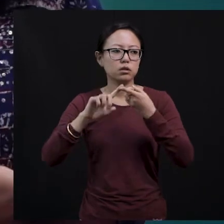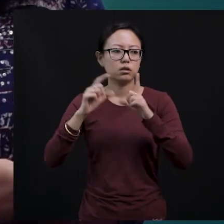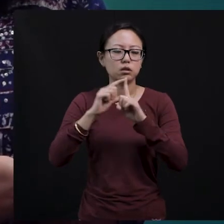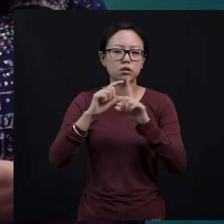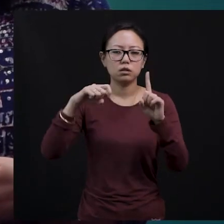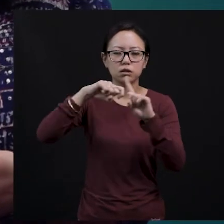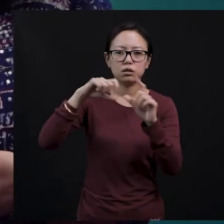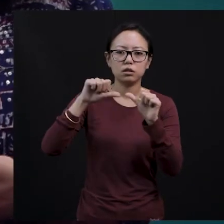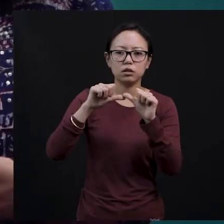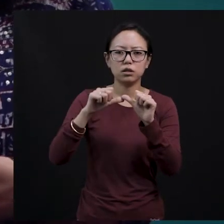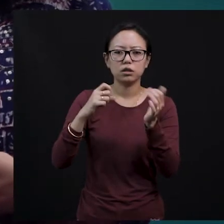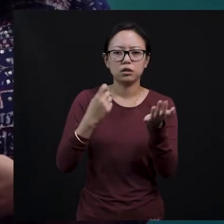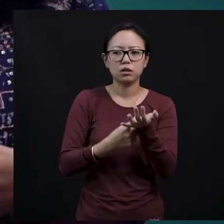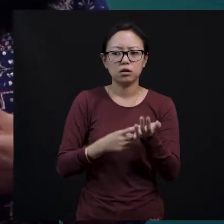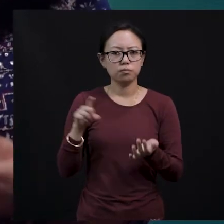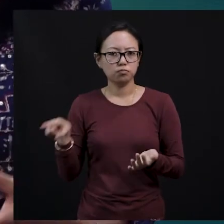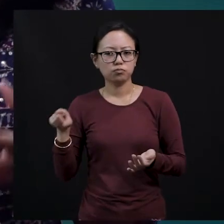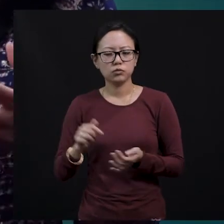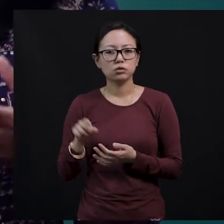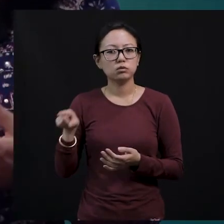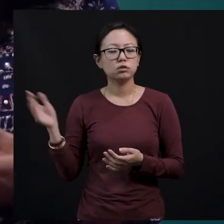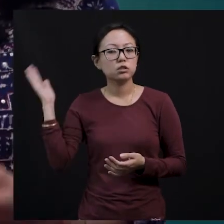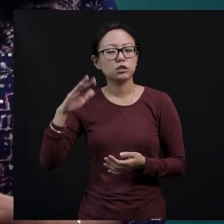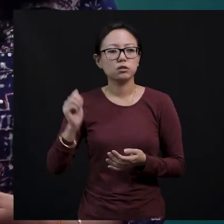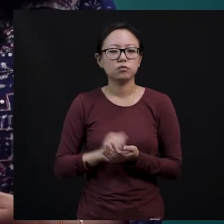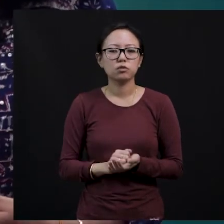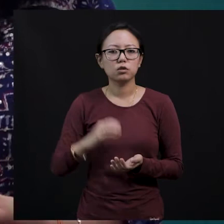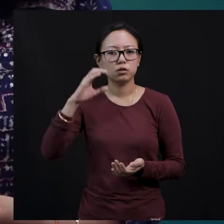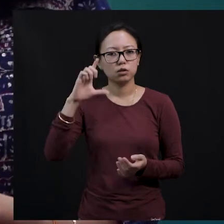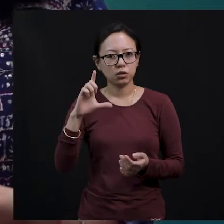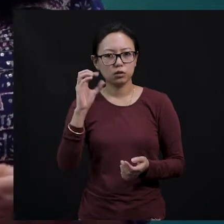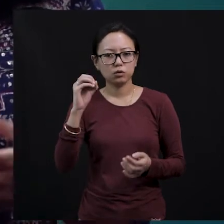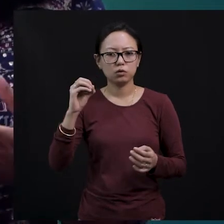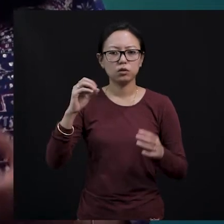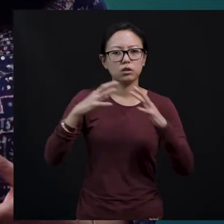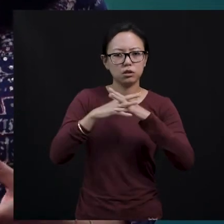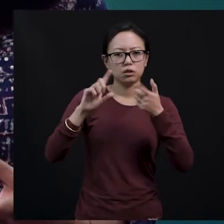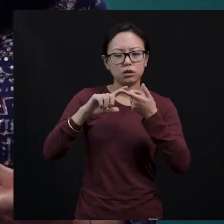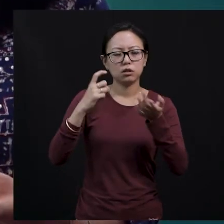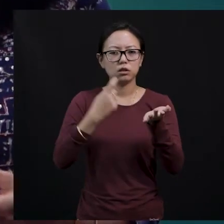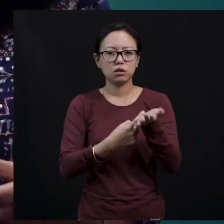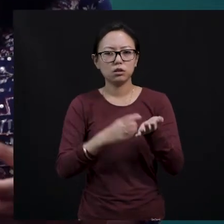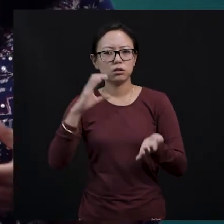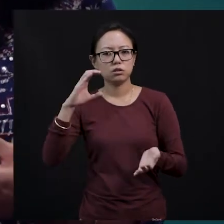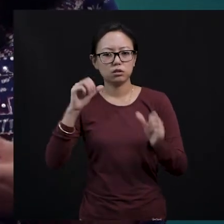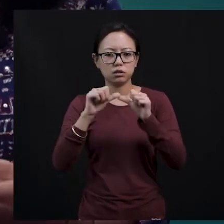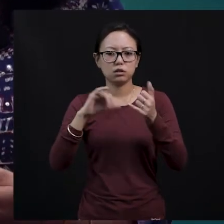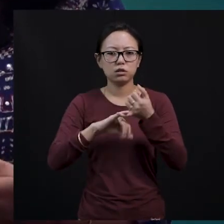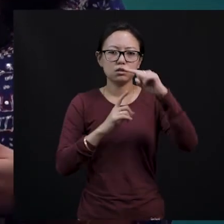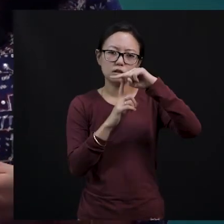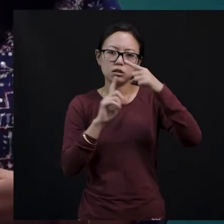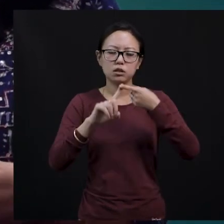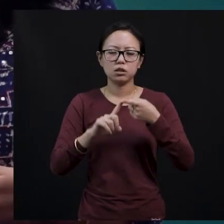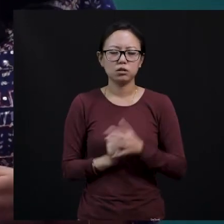caste, and he soon rose through the ranks, And because he came from an untouchable caste,